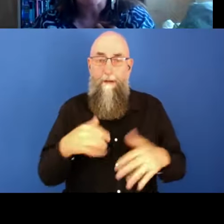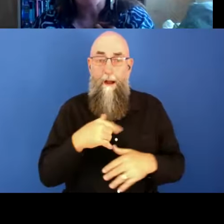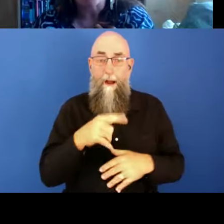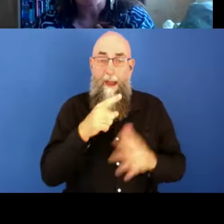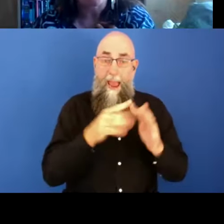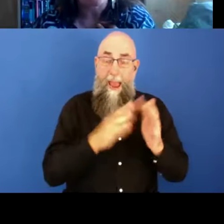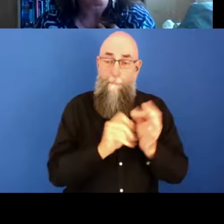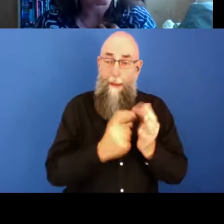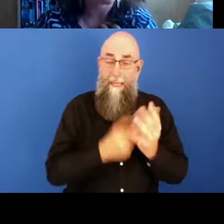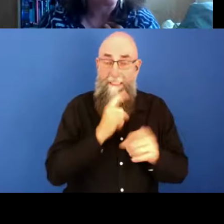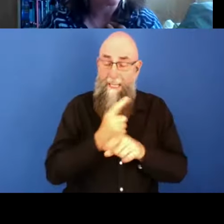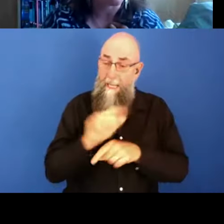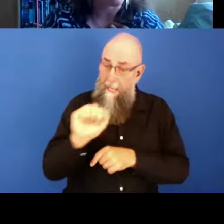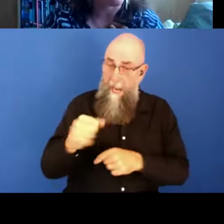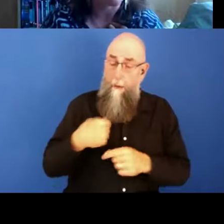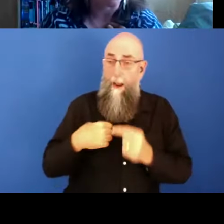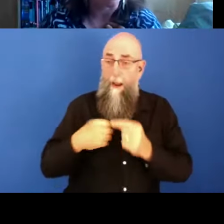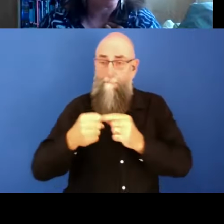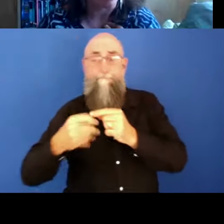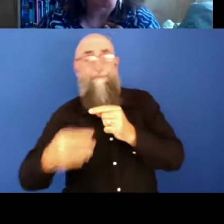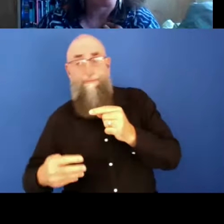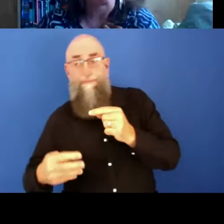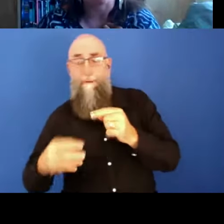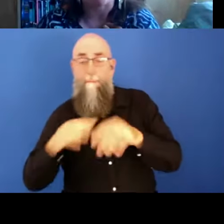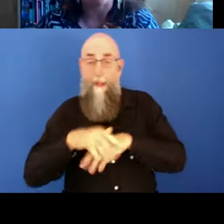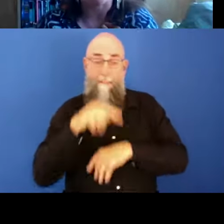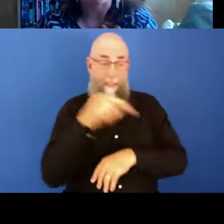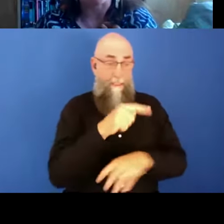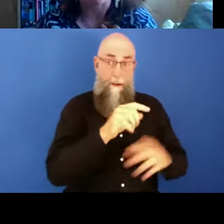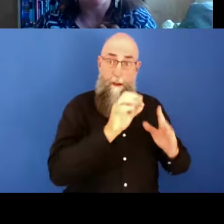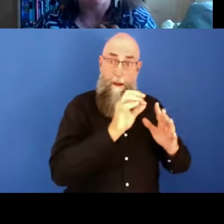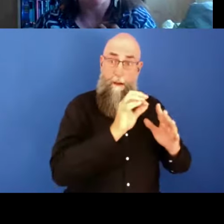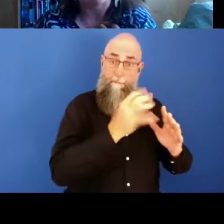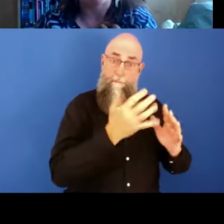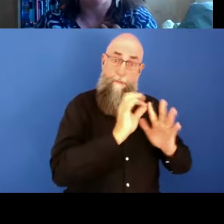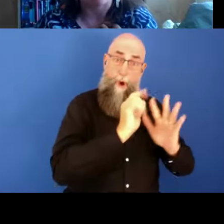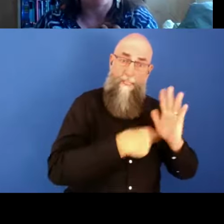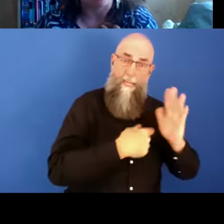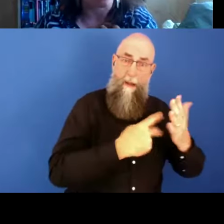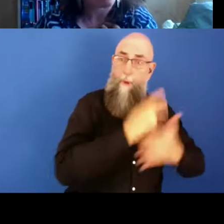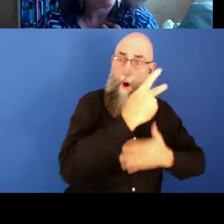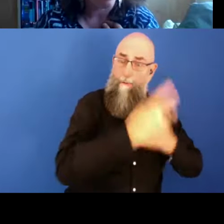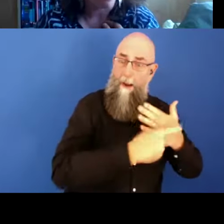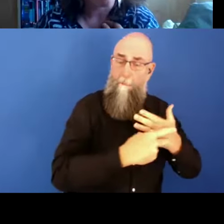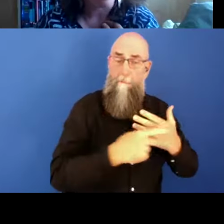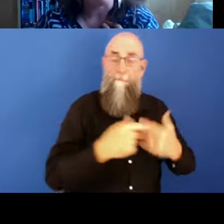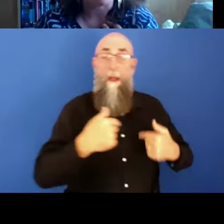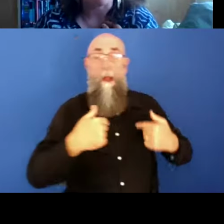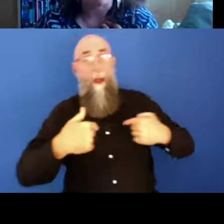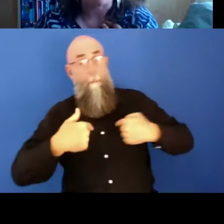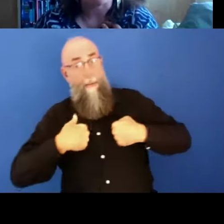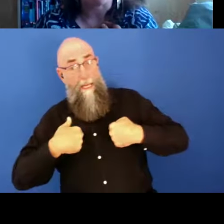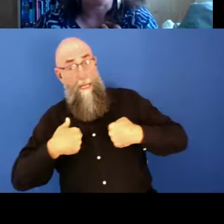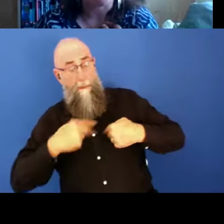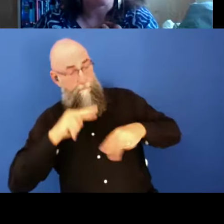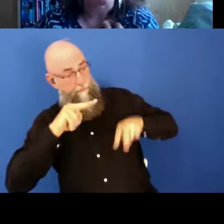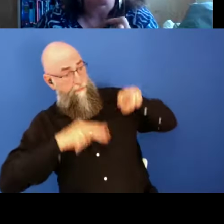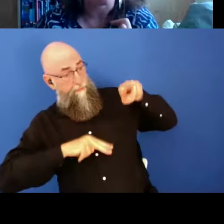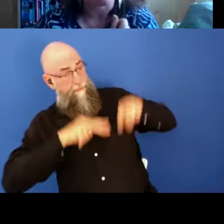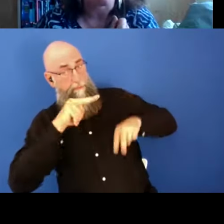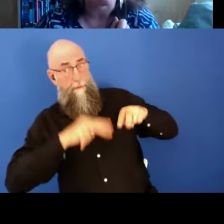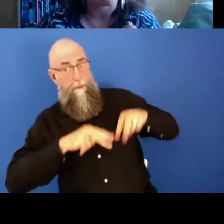list of what was achieved during this program and it's why i had a bit of a headache as an evaluator um and someone that lived in the